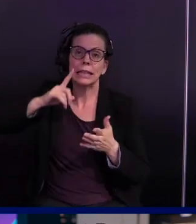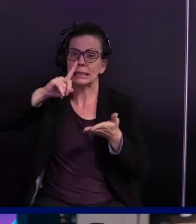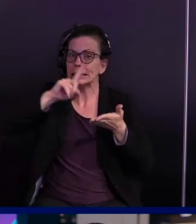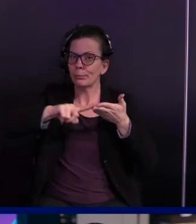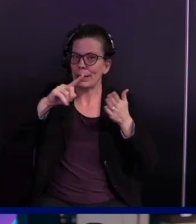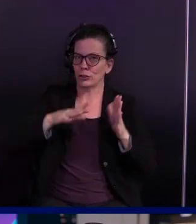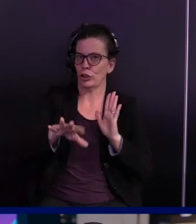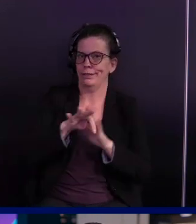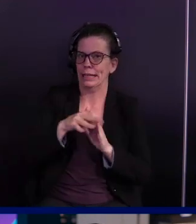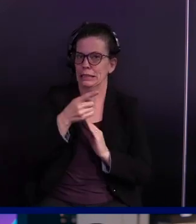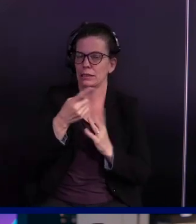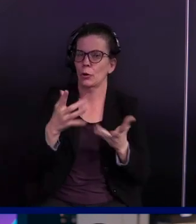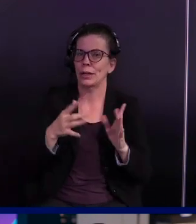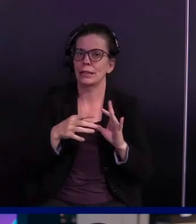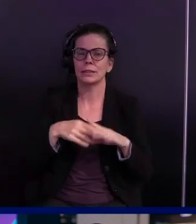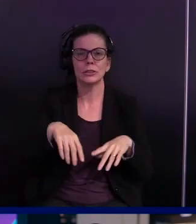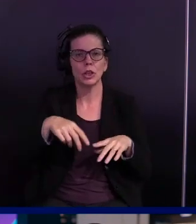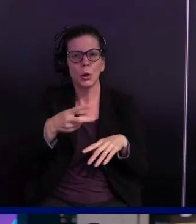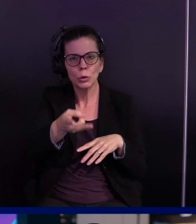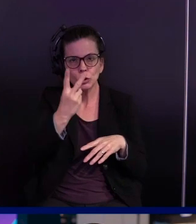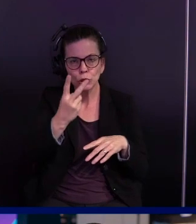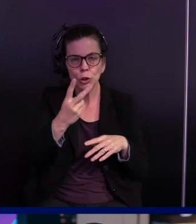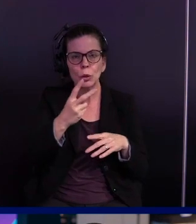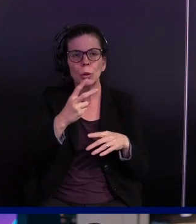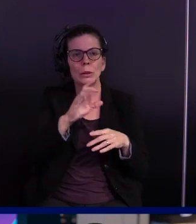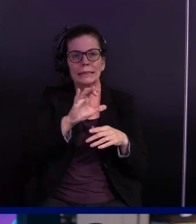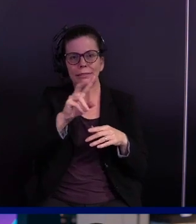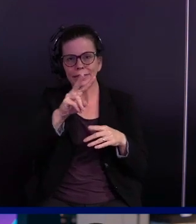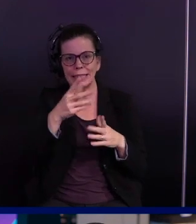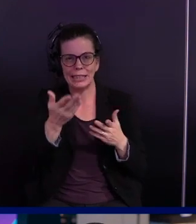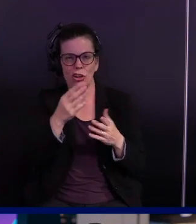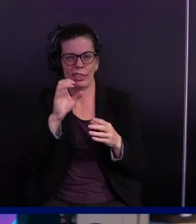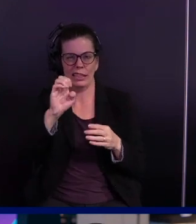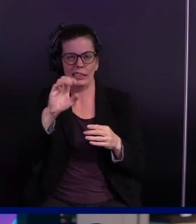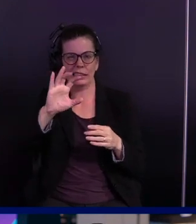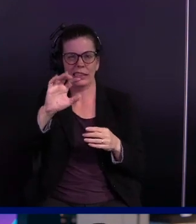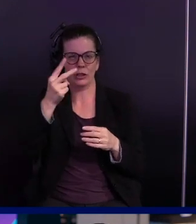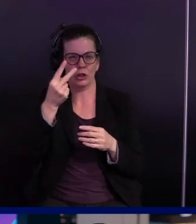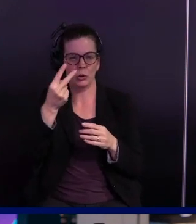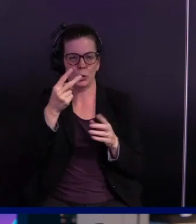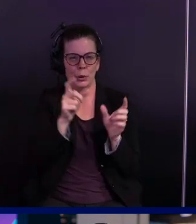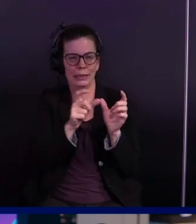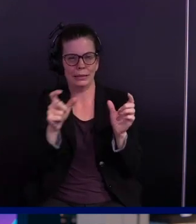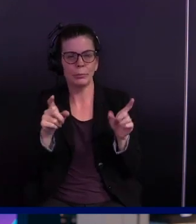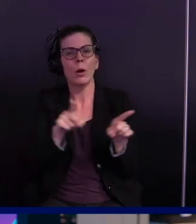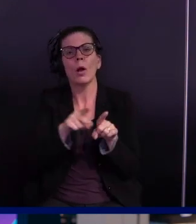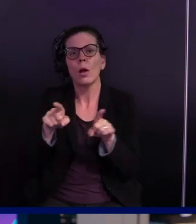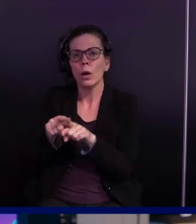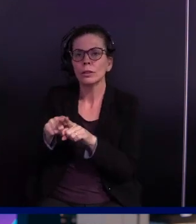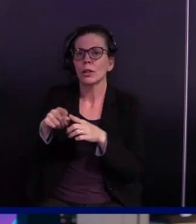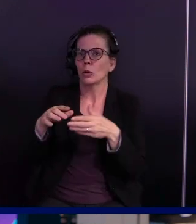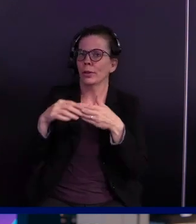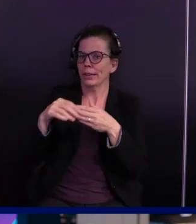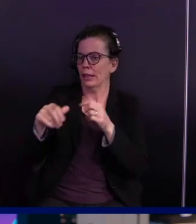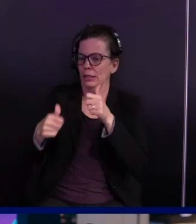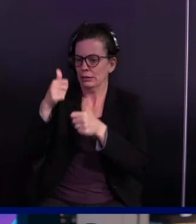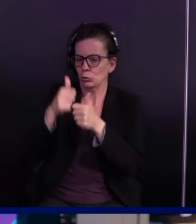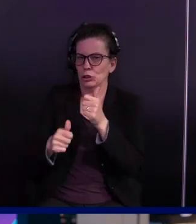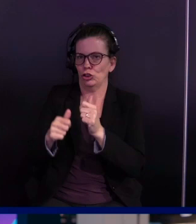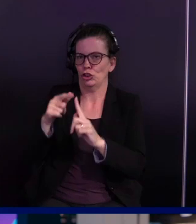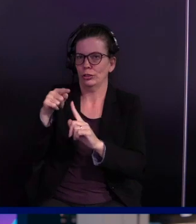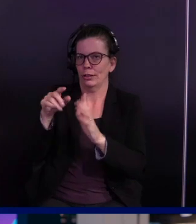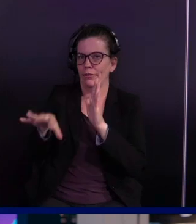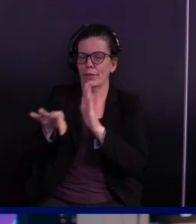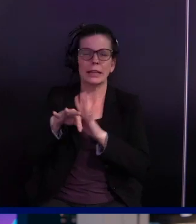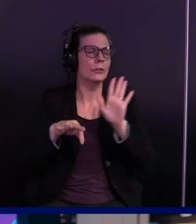talking about, right? So there's like 2 CVEs in this EC2 instance, as well as a reachability finding, right? And so